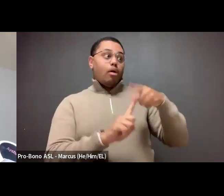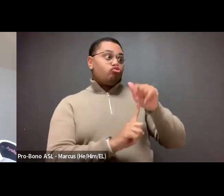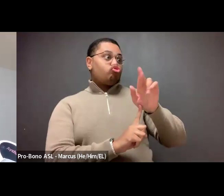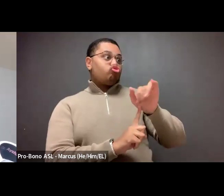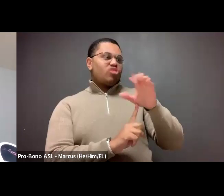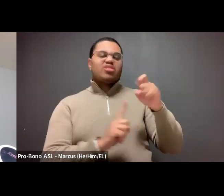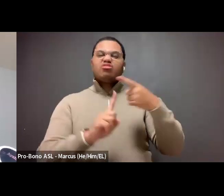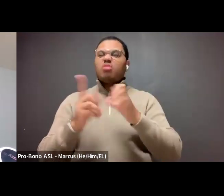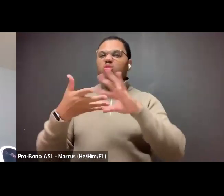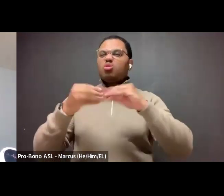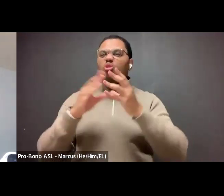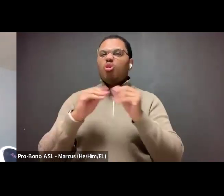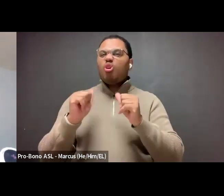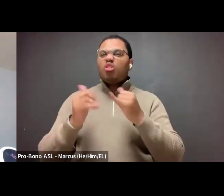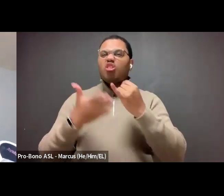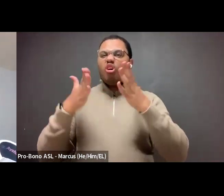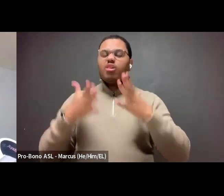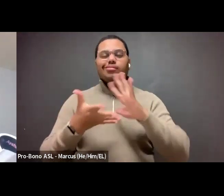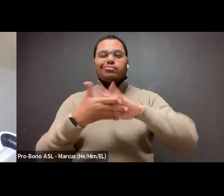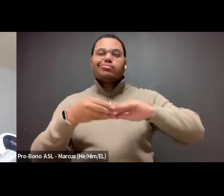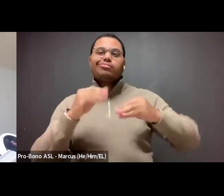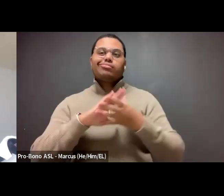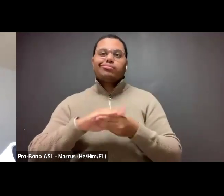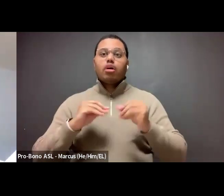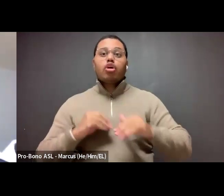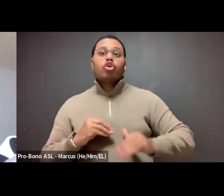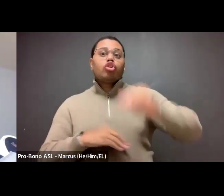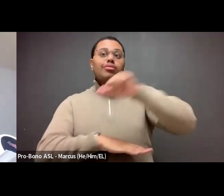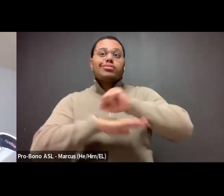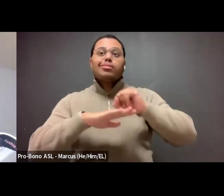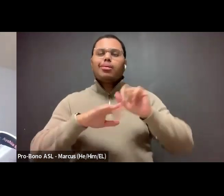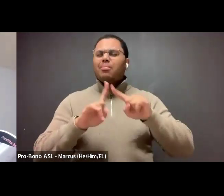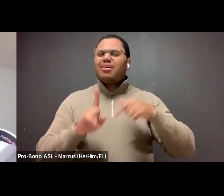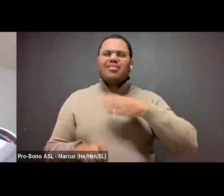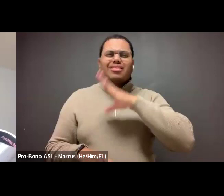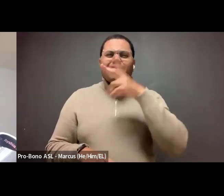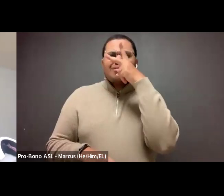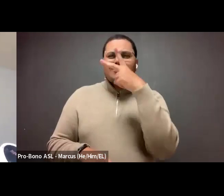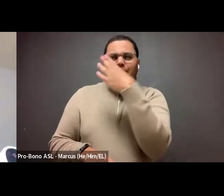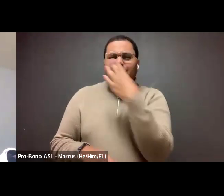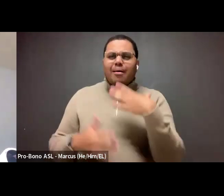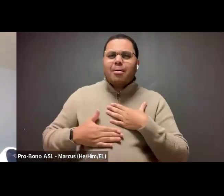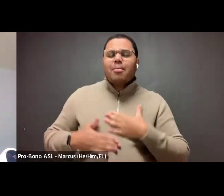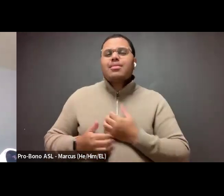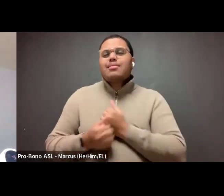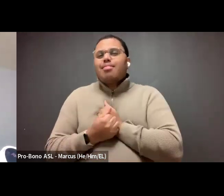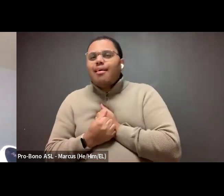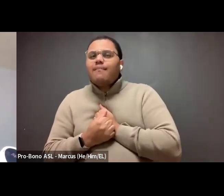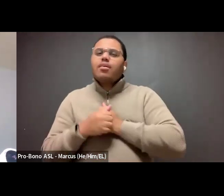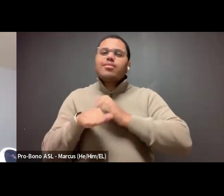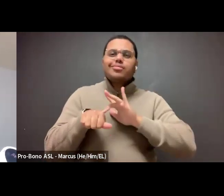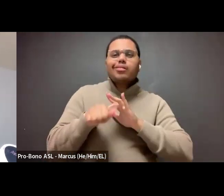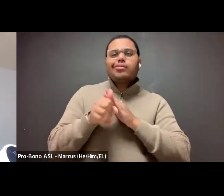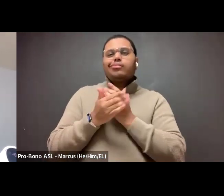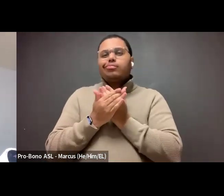the stage and still never saw Black bodies loving, touching, or being tender. And I can recall as a child